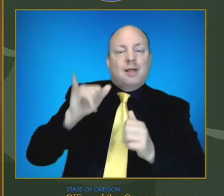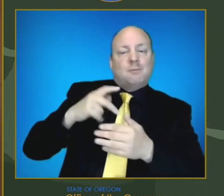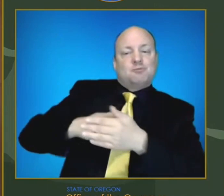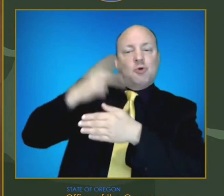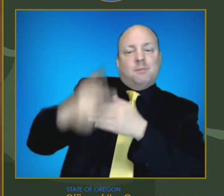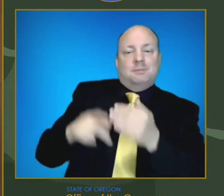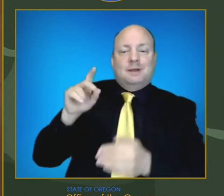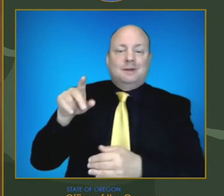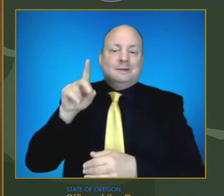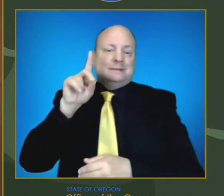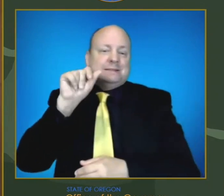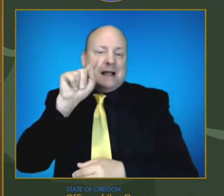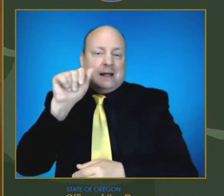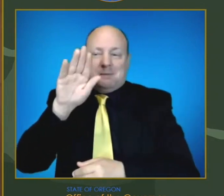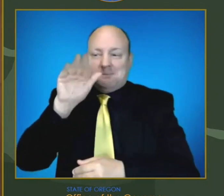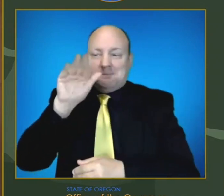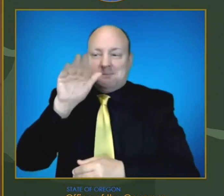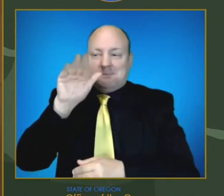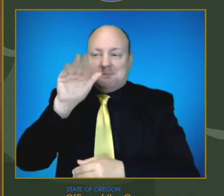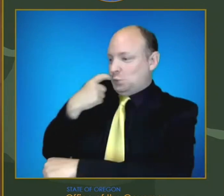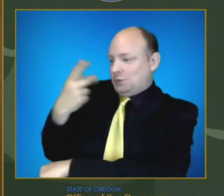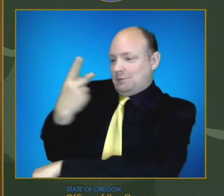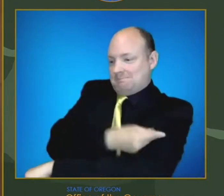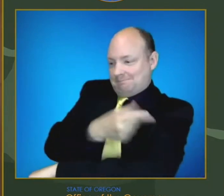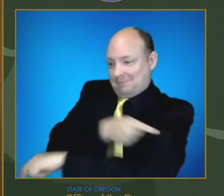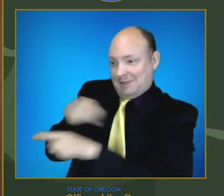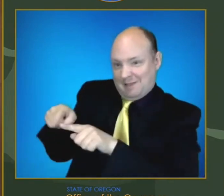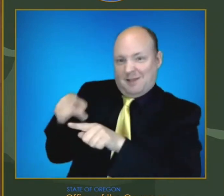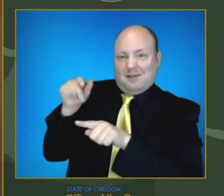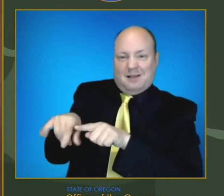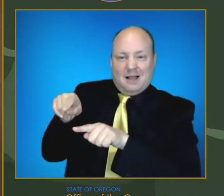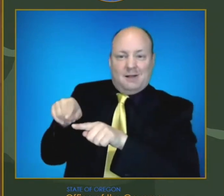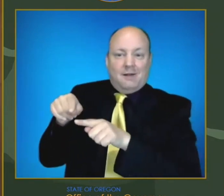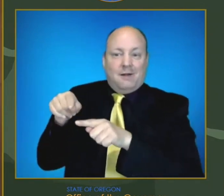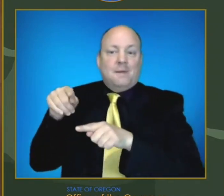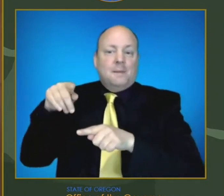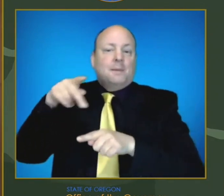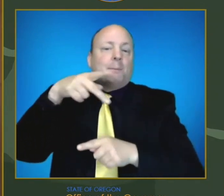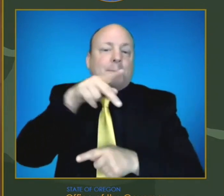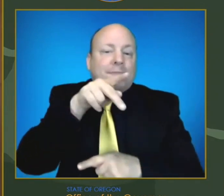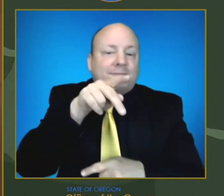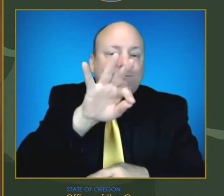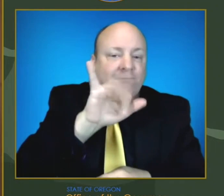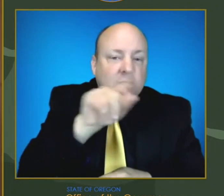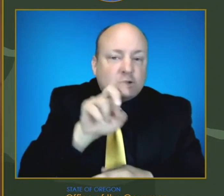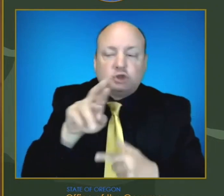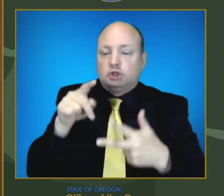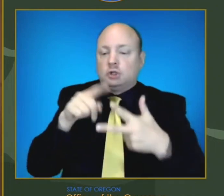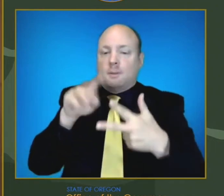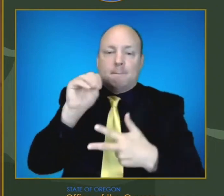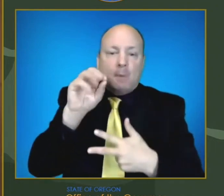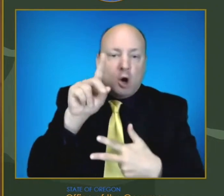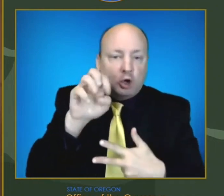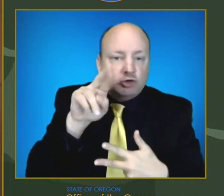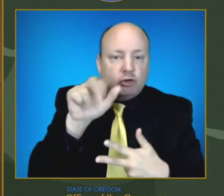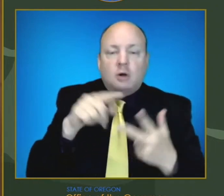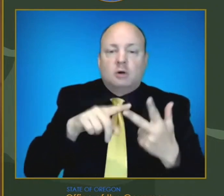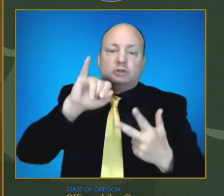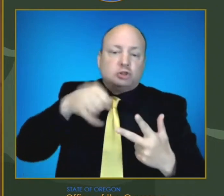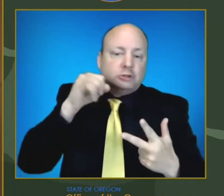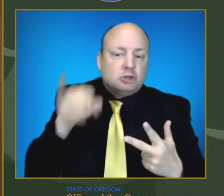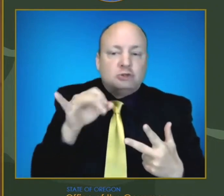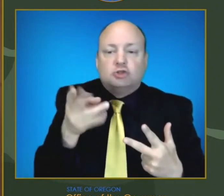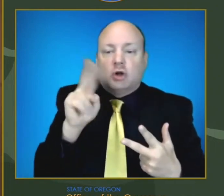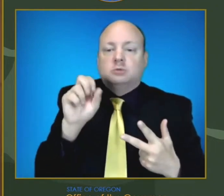of Pfizer or Moderna or the Johnson & Johnson vaccine. With help from the Oregon State Treasury